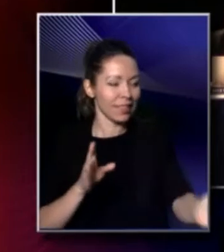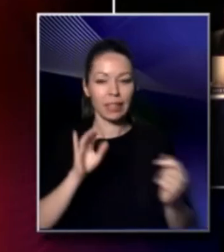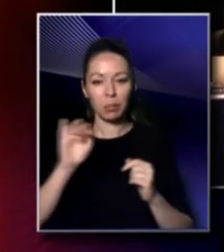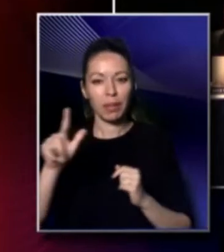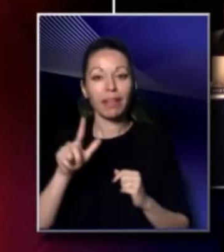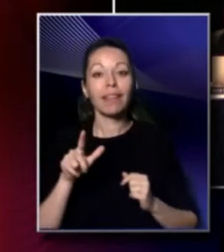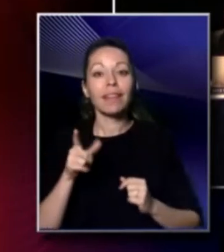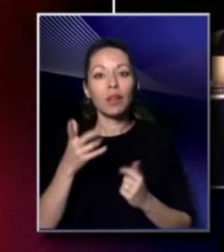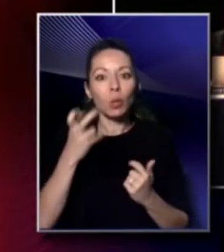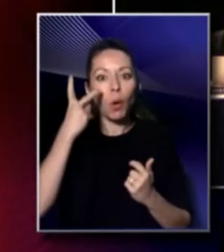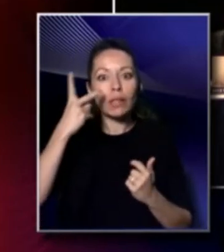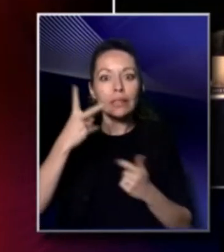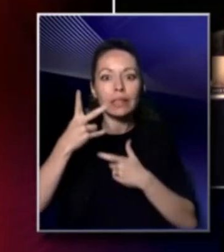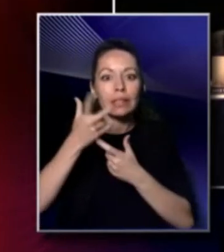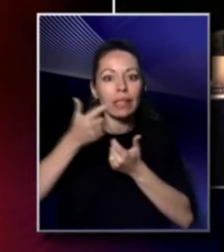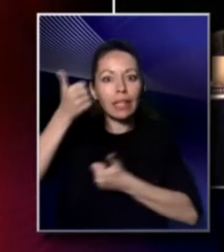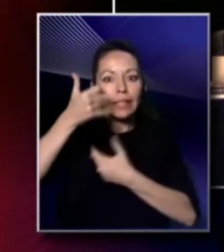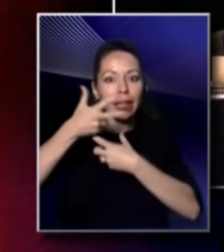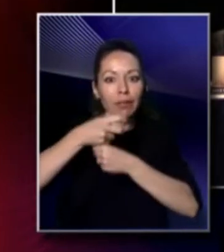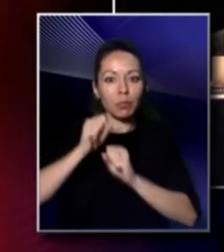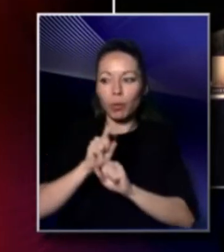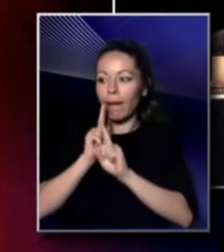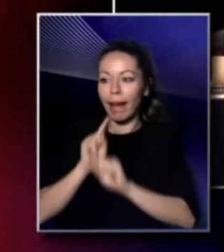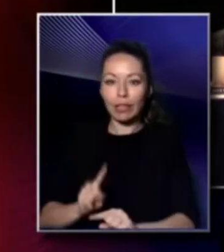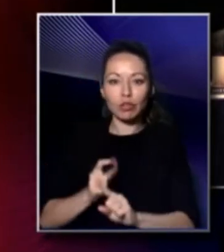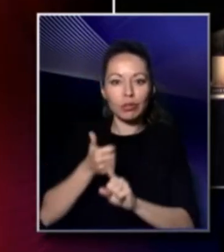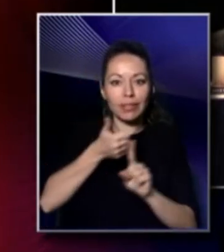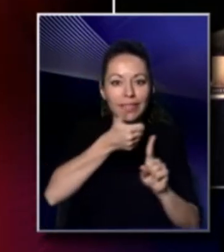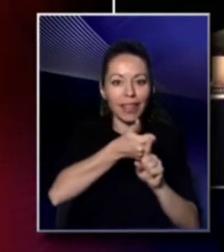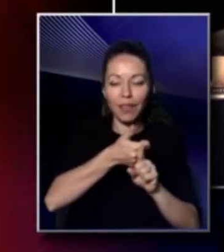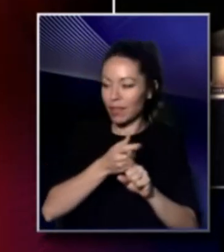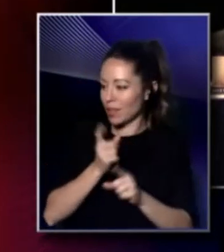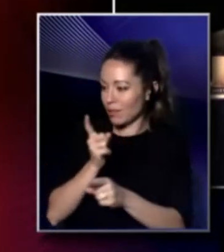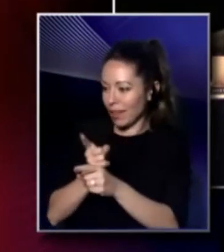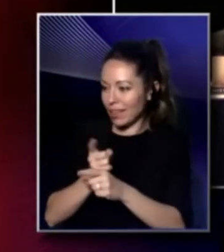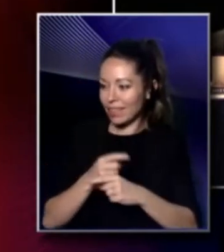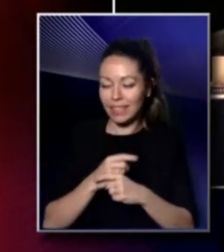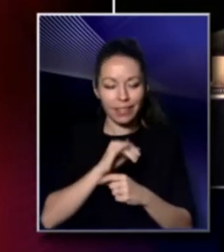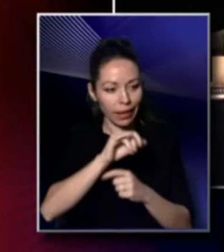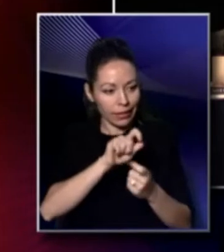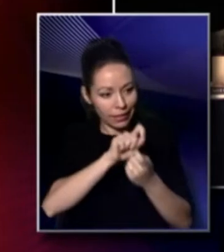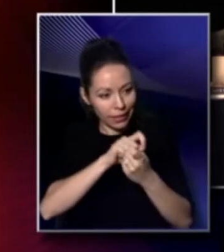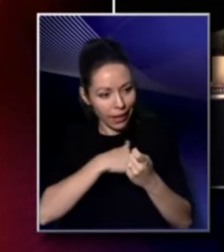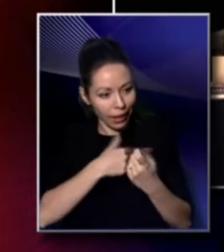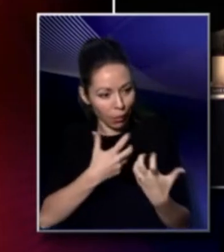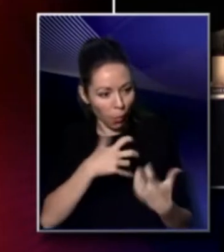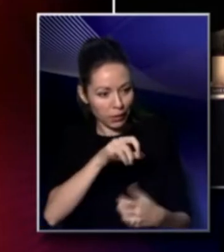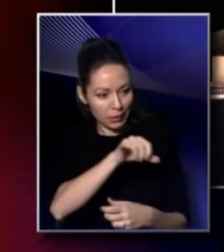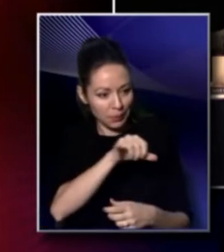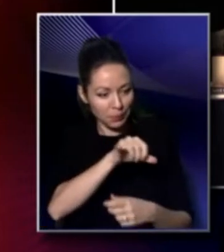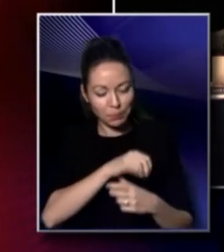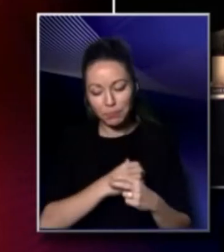You just want to see the executive summary so you can answer the question, There you go. which is exactly what I would like as well.